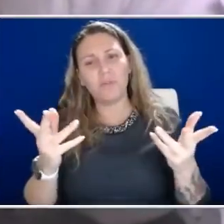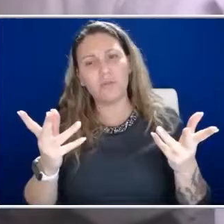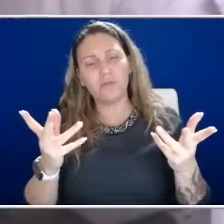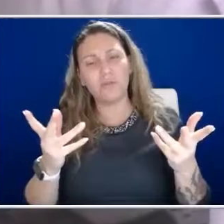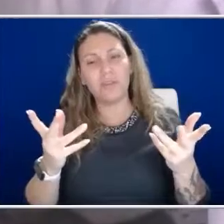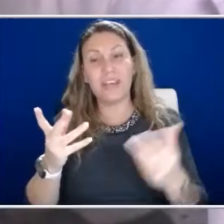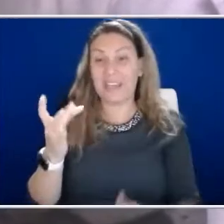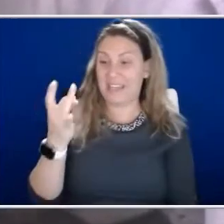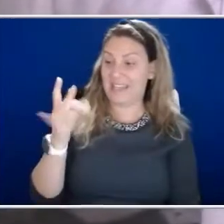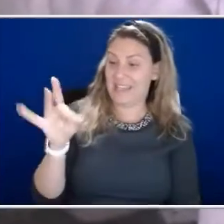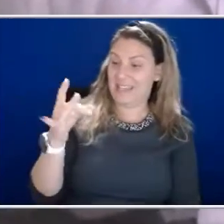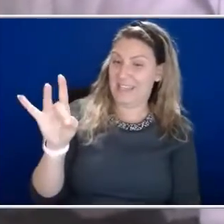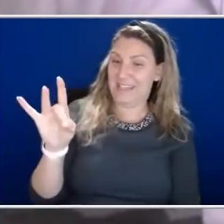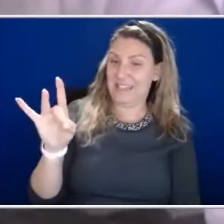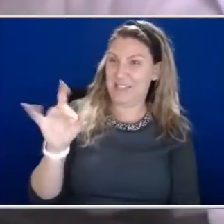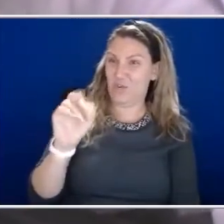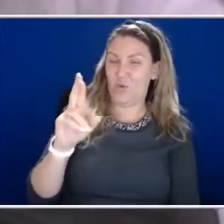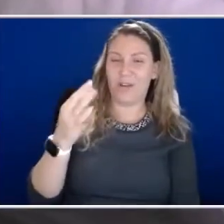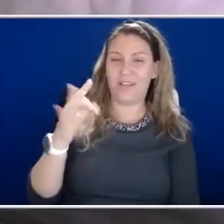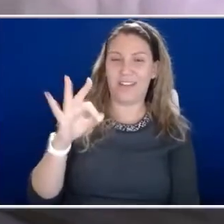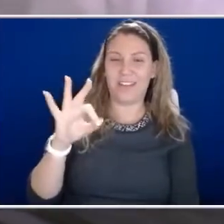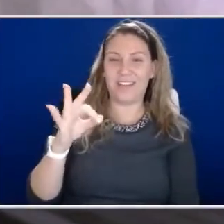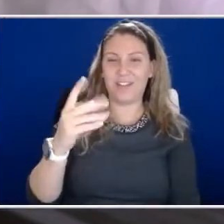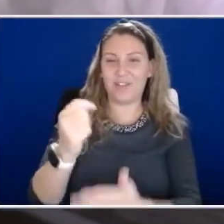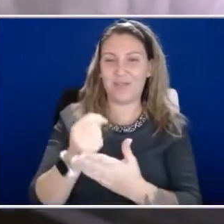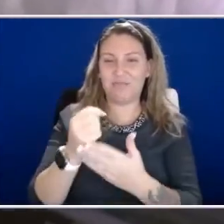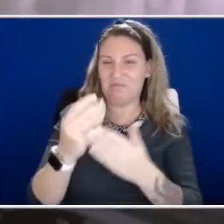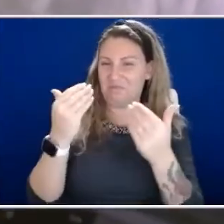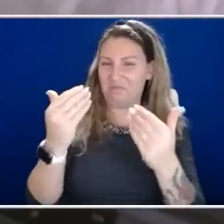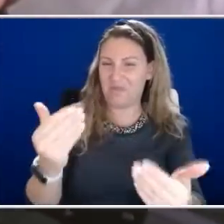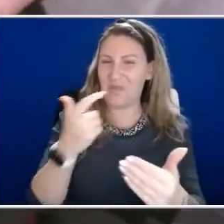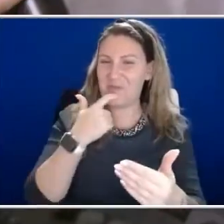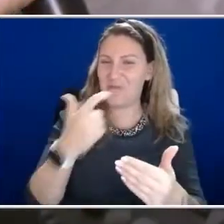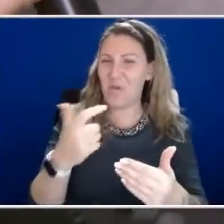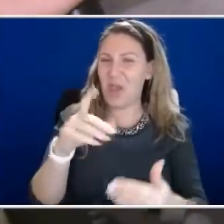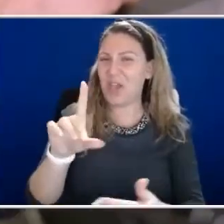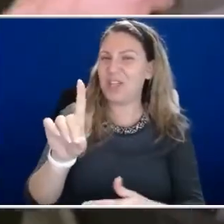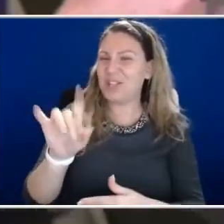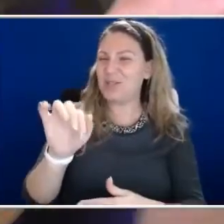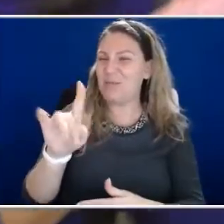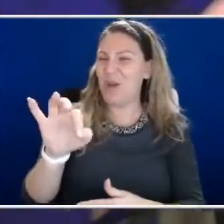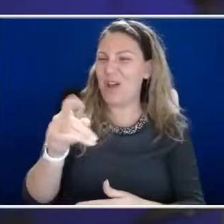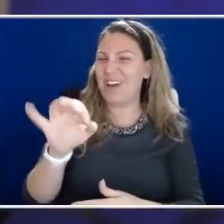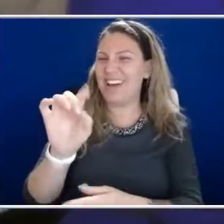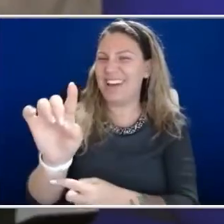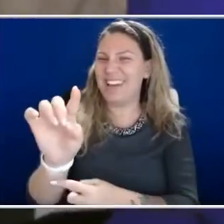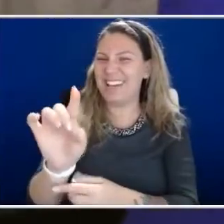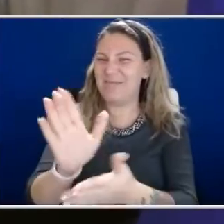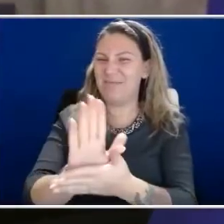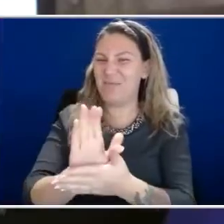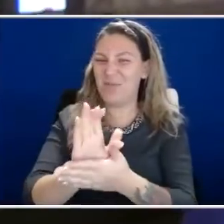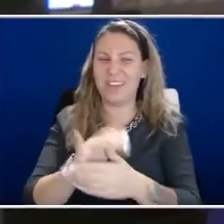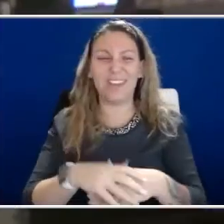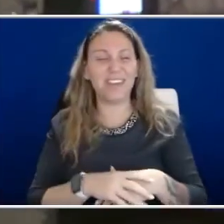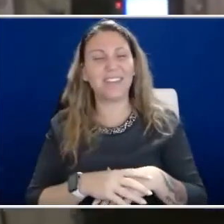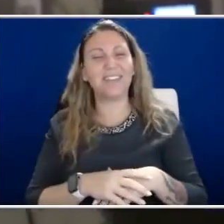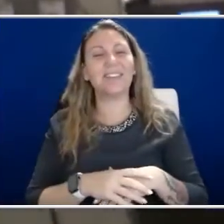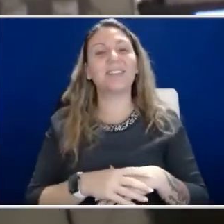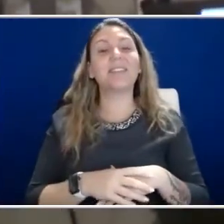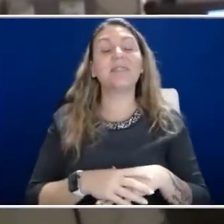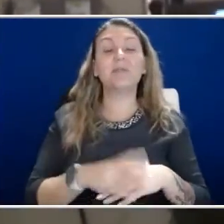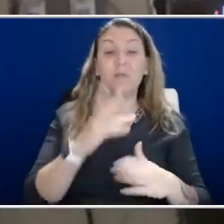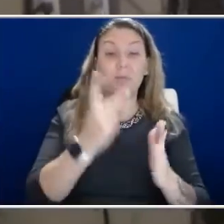18 or 19th treatment. We're going to let you get back to watching The Departed. Sorry to interrupt your movie. All right. So basically, both patients